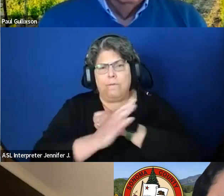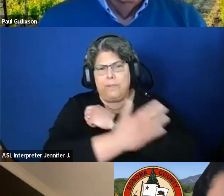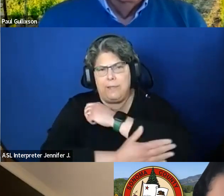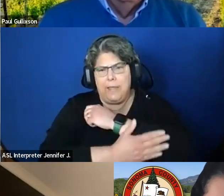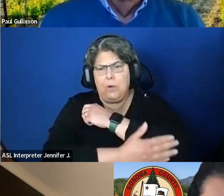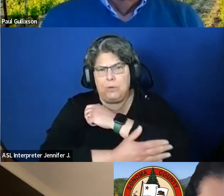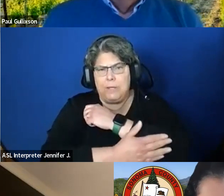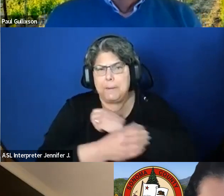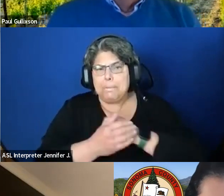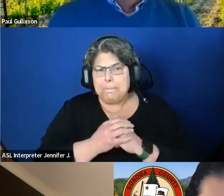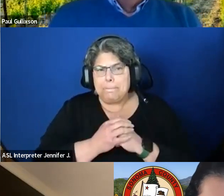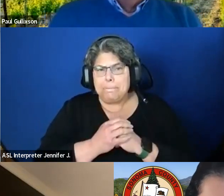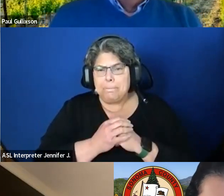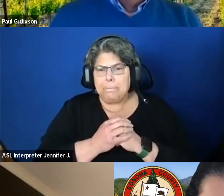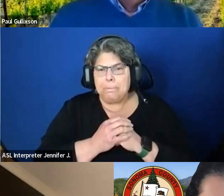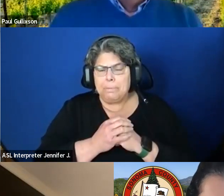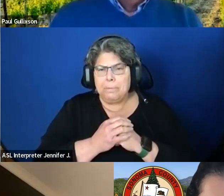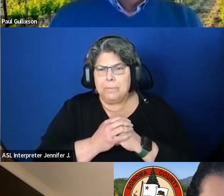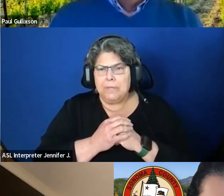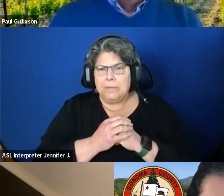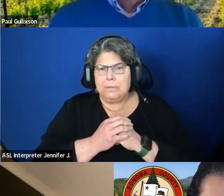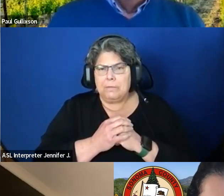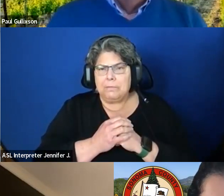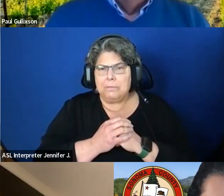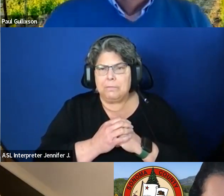maybe receiving services with as well.